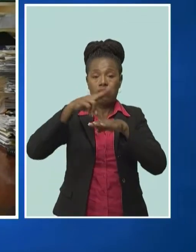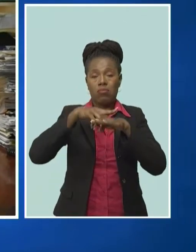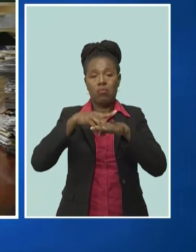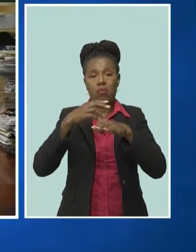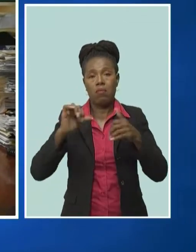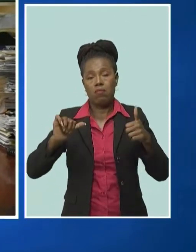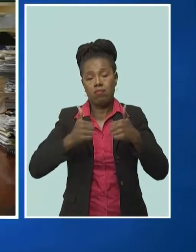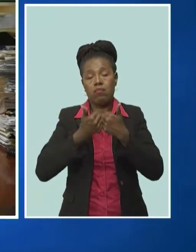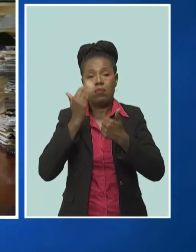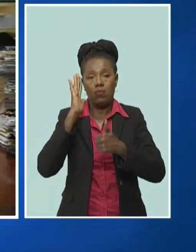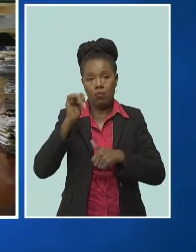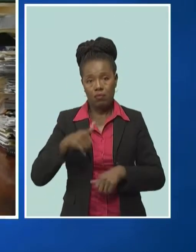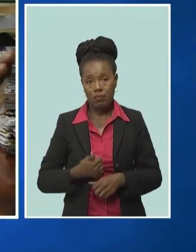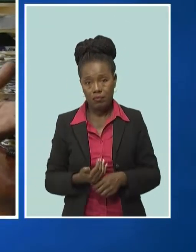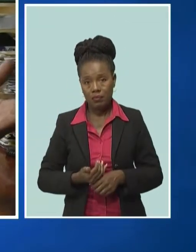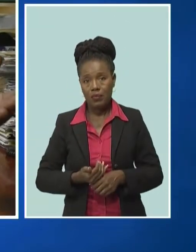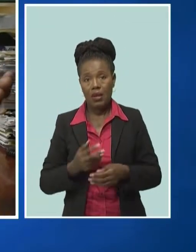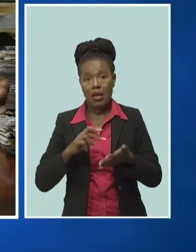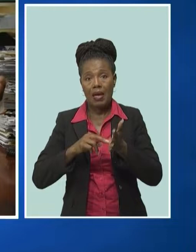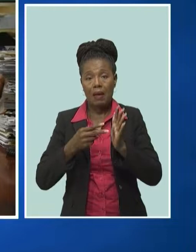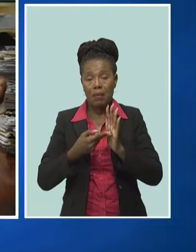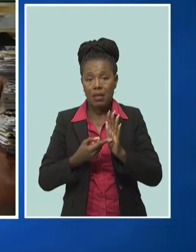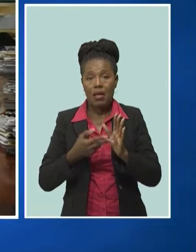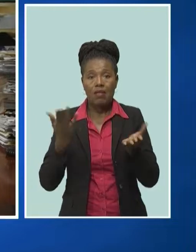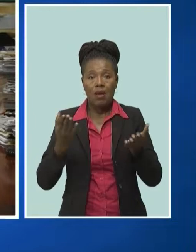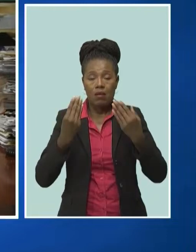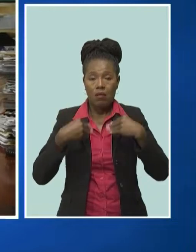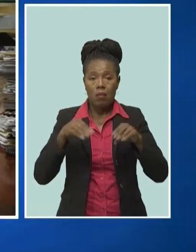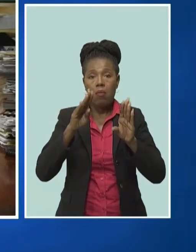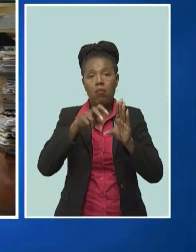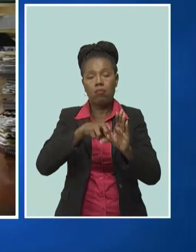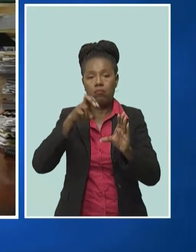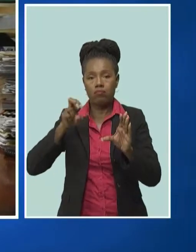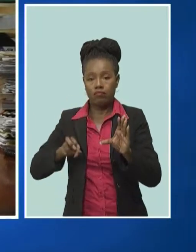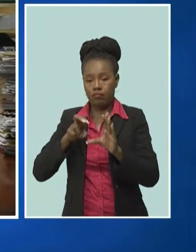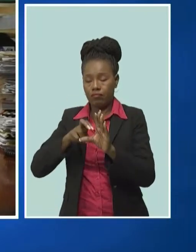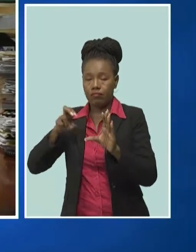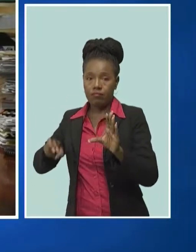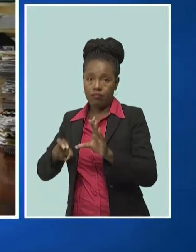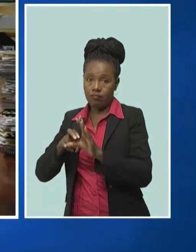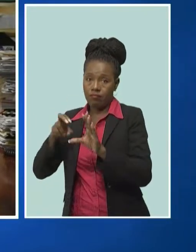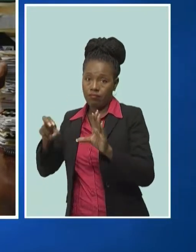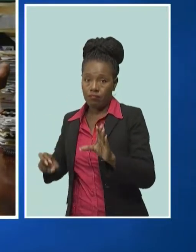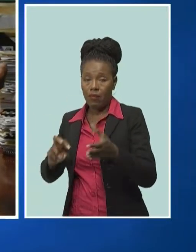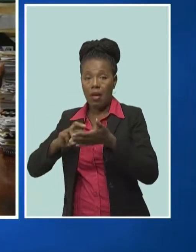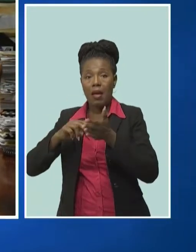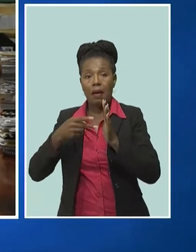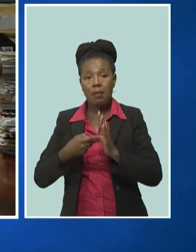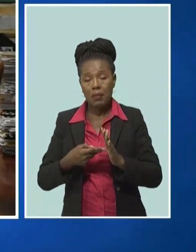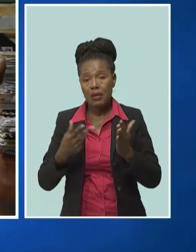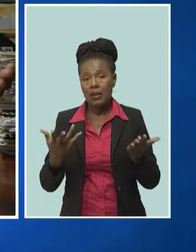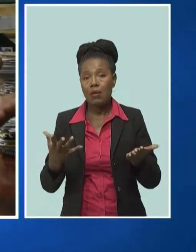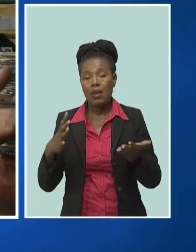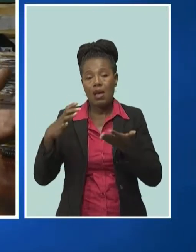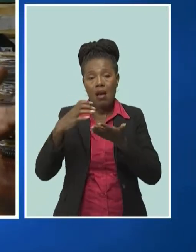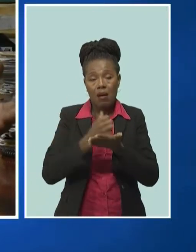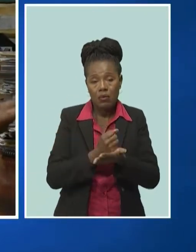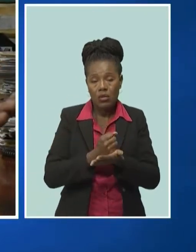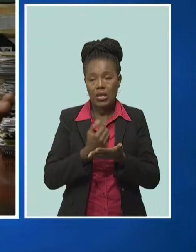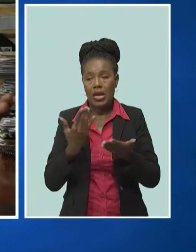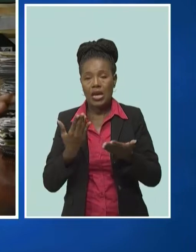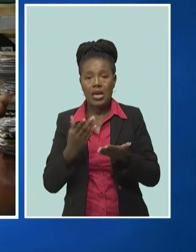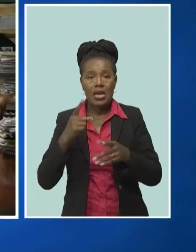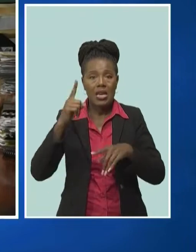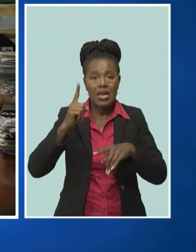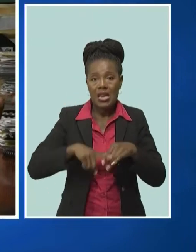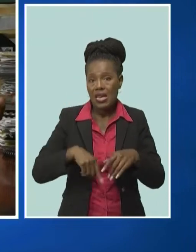challenge. To the extent that we will have exits of the market. And if we have exit, it means there could be an opportunity for scarcity. That,